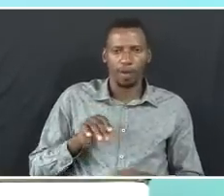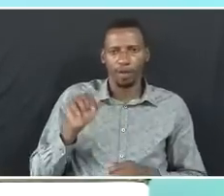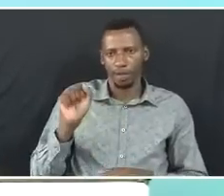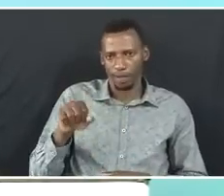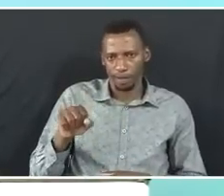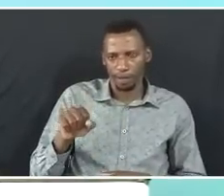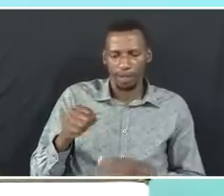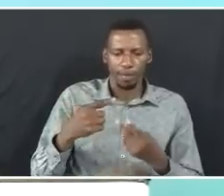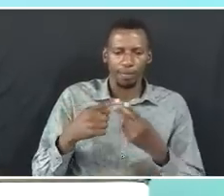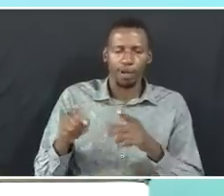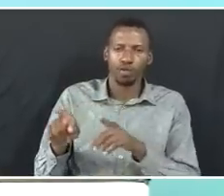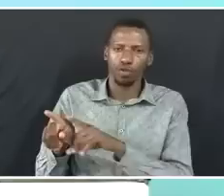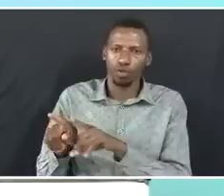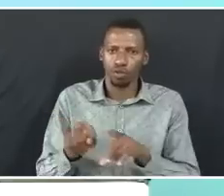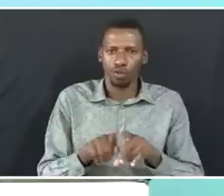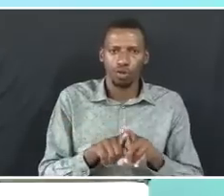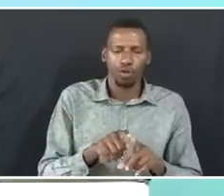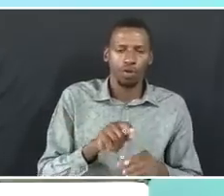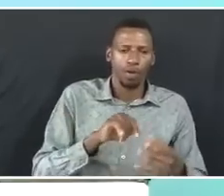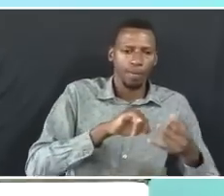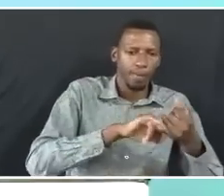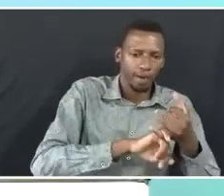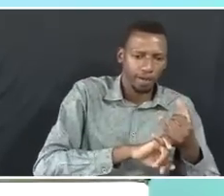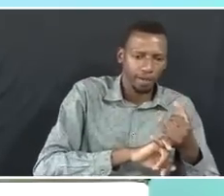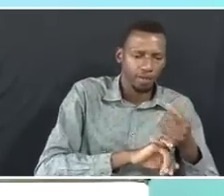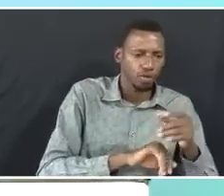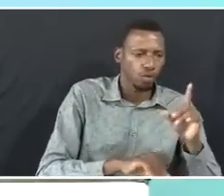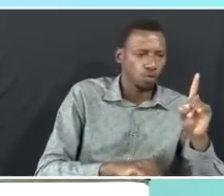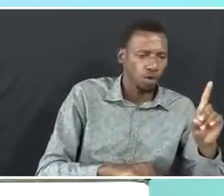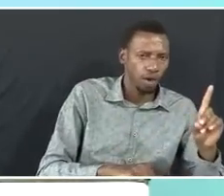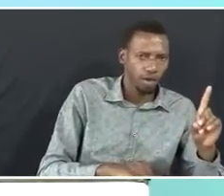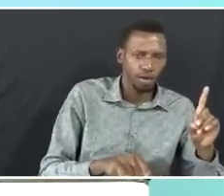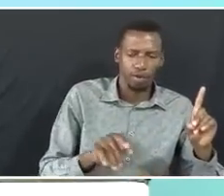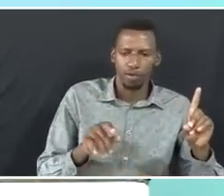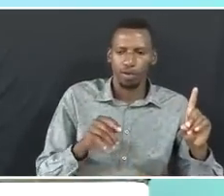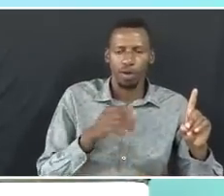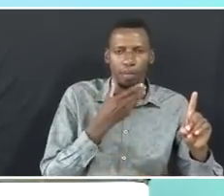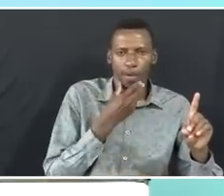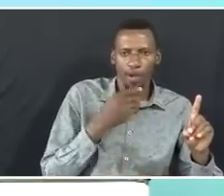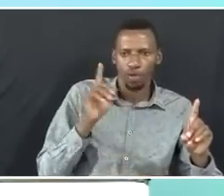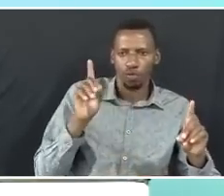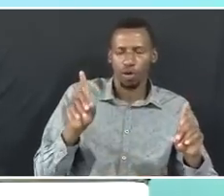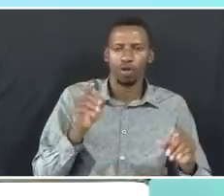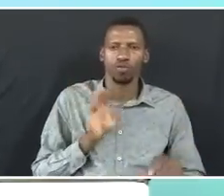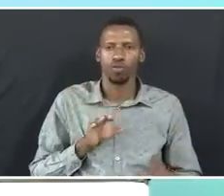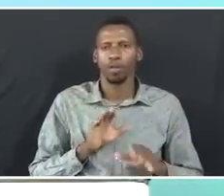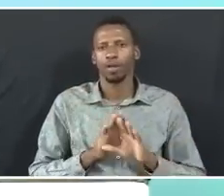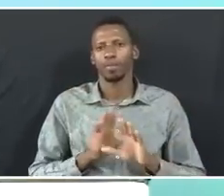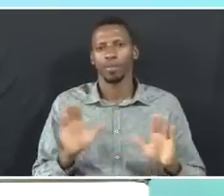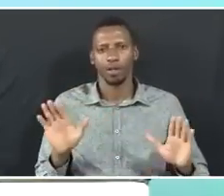what? Monogamous. That's how I know it.